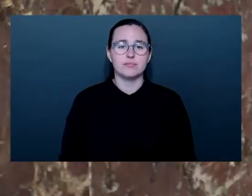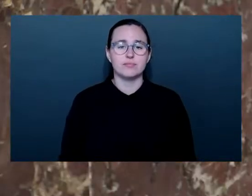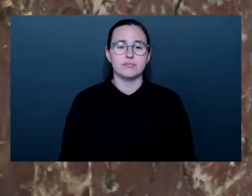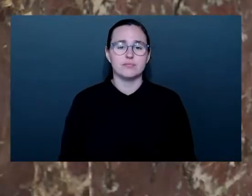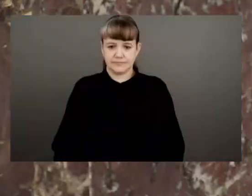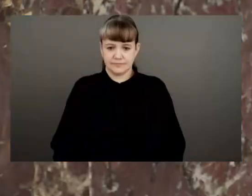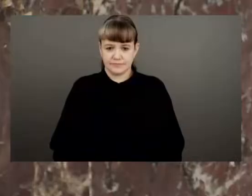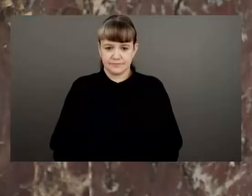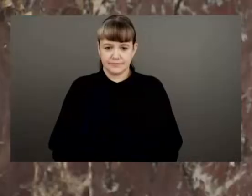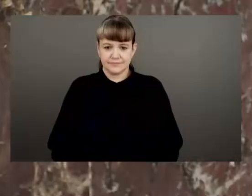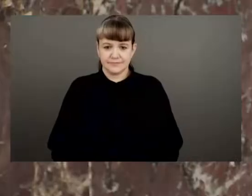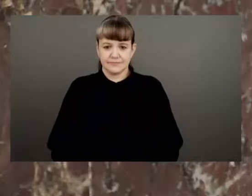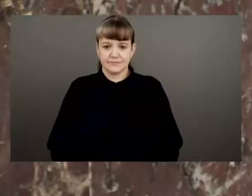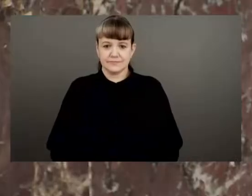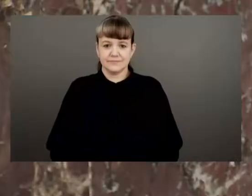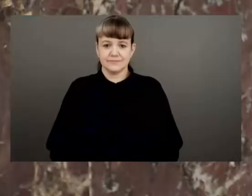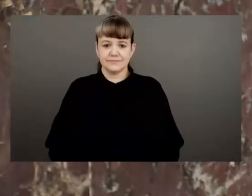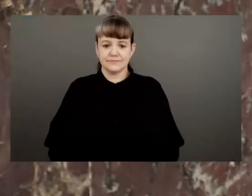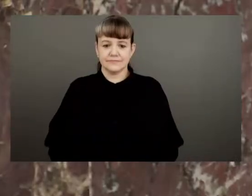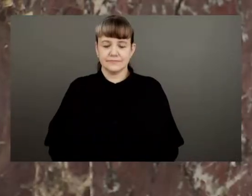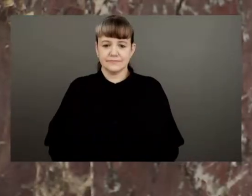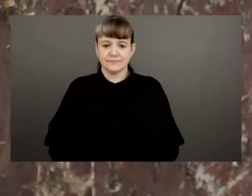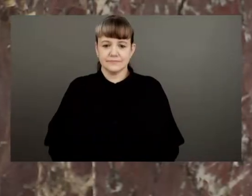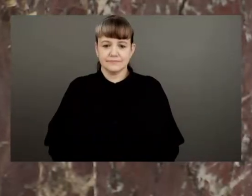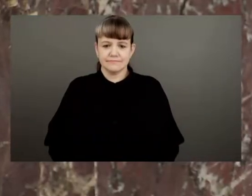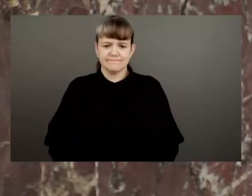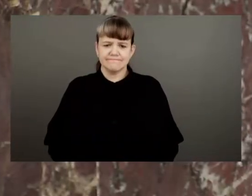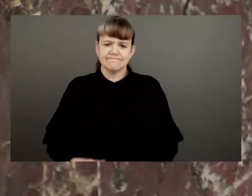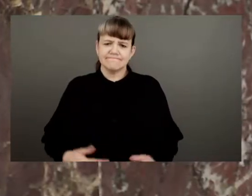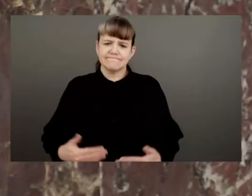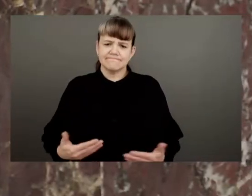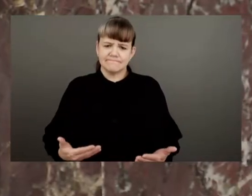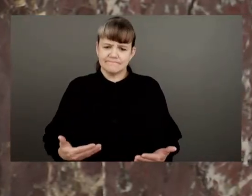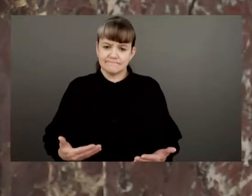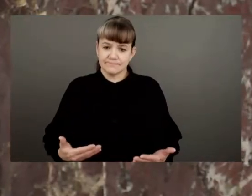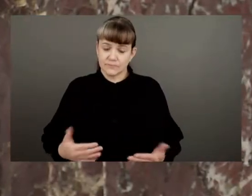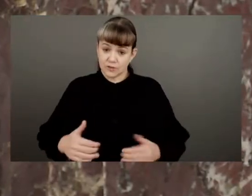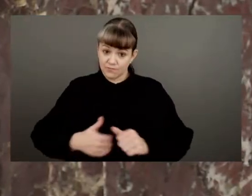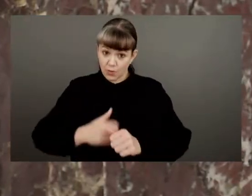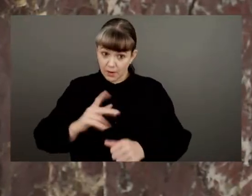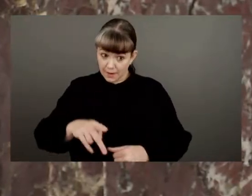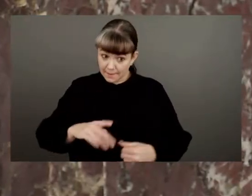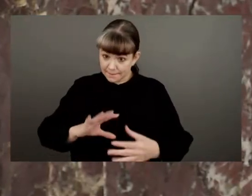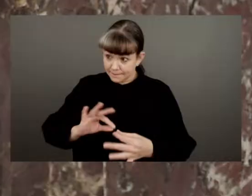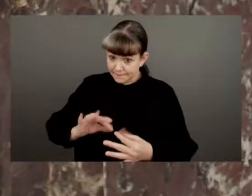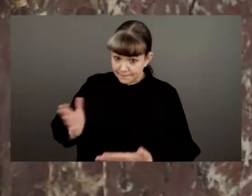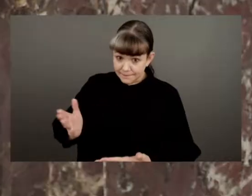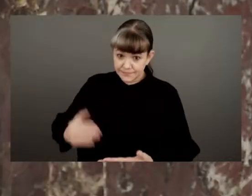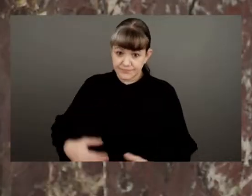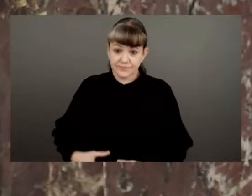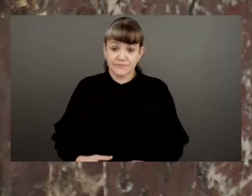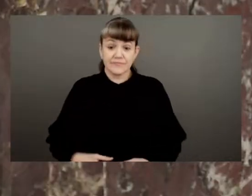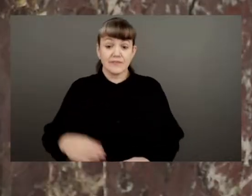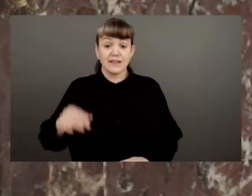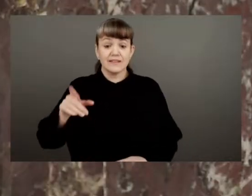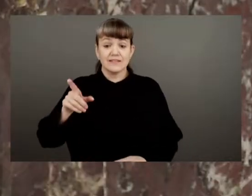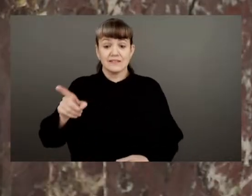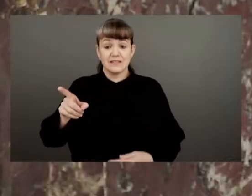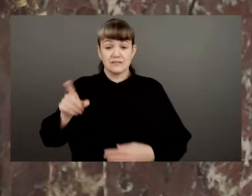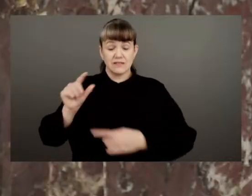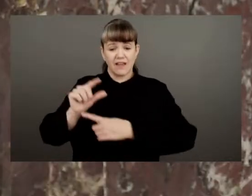actual reality, this government indoctrinates your kids at school. Member. Their curriculum guidance instructs that students should,